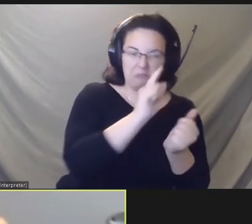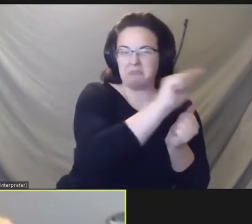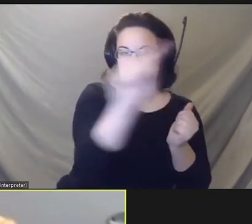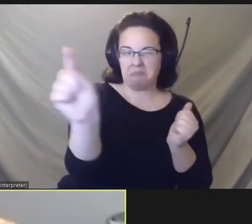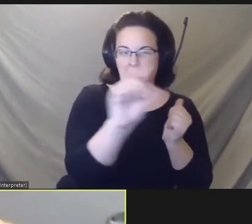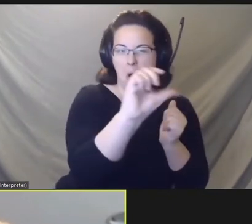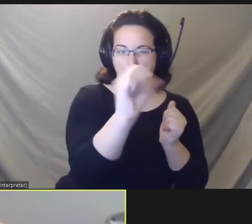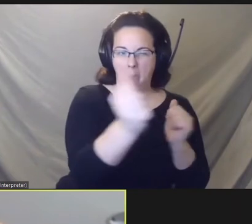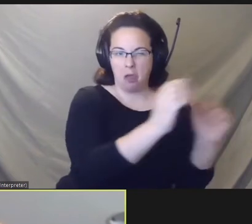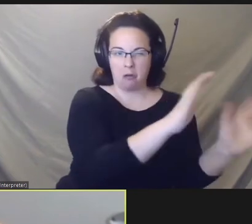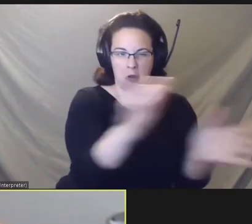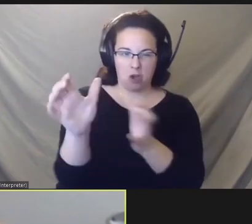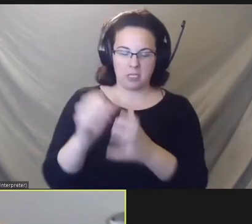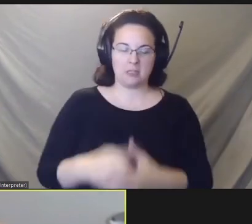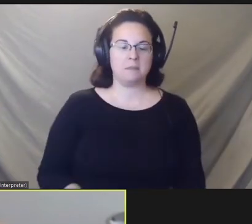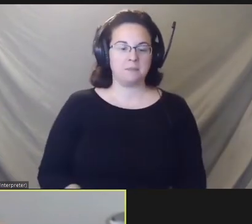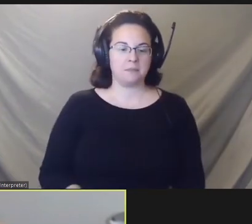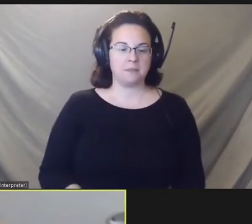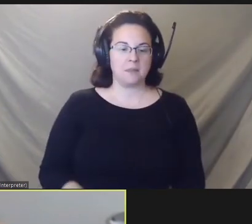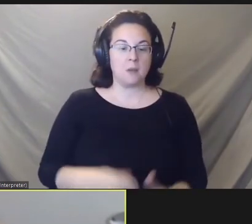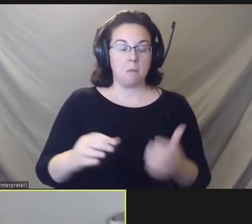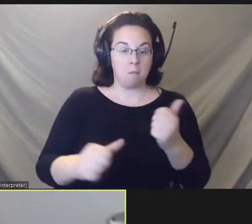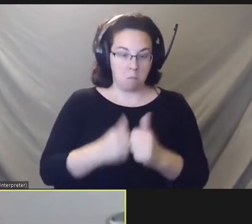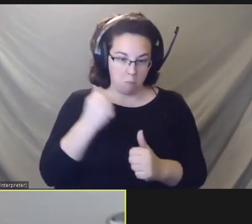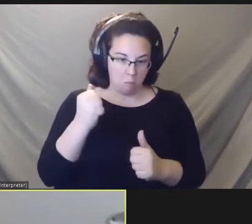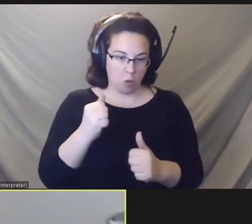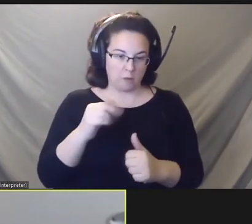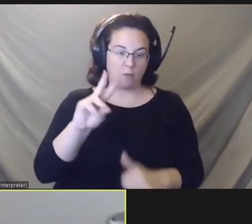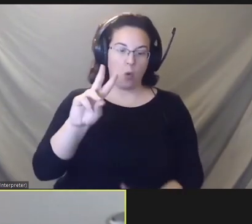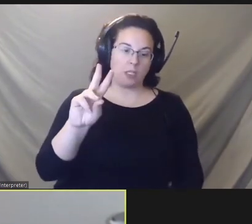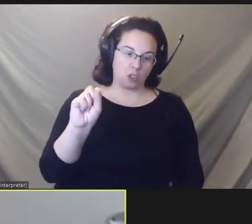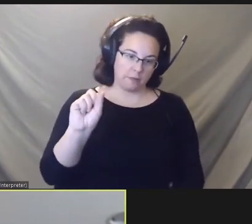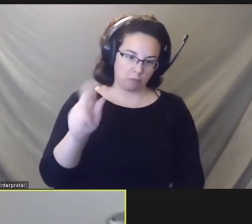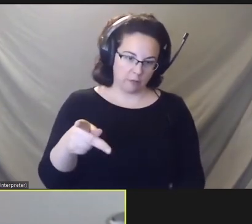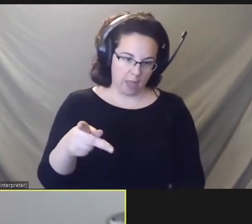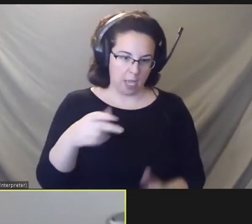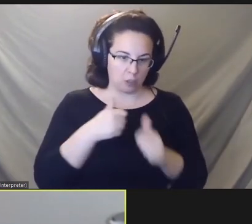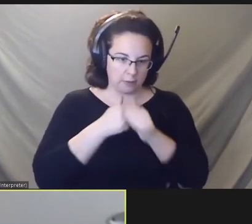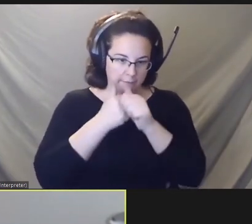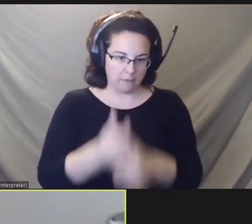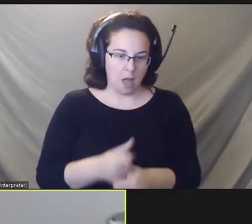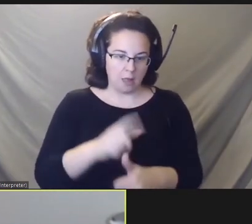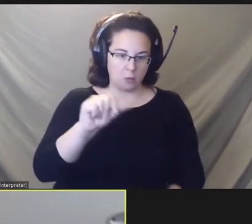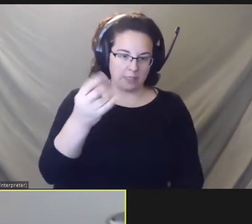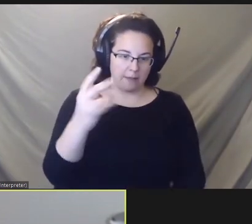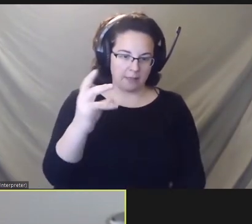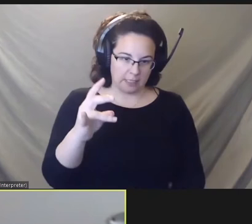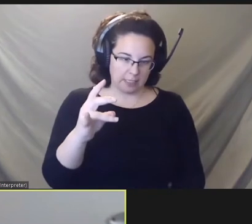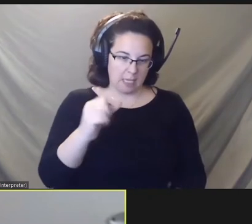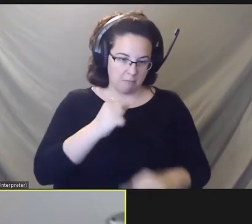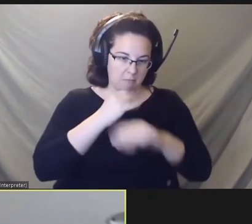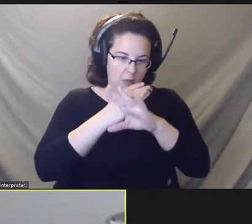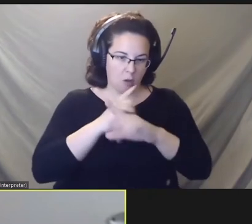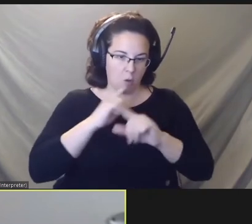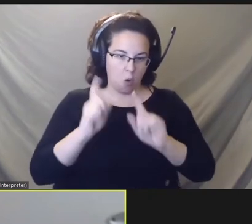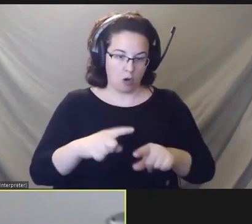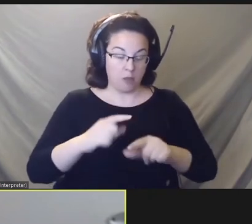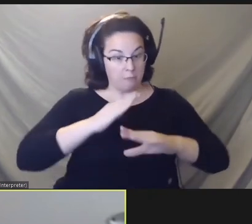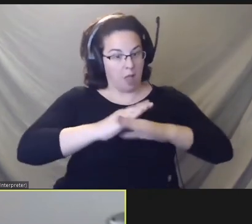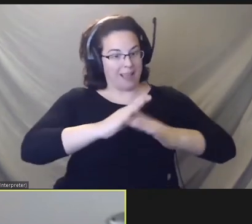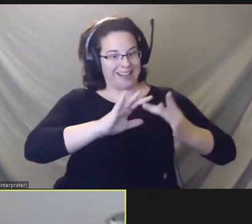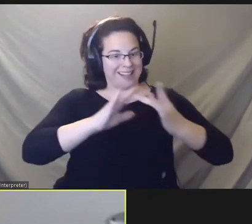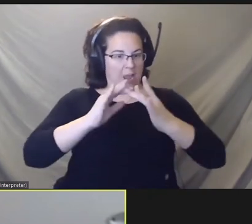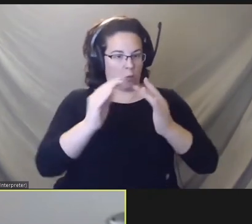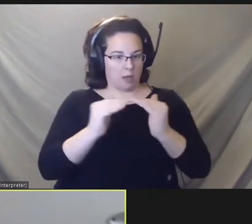parties. Most voice service providers state that following the 2017 call blocking report and order, they block at the network level calls